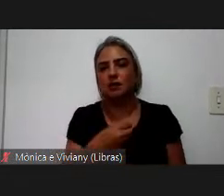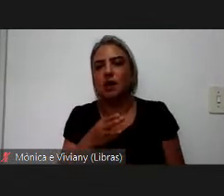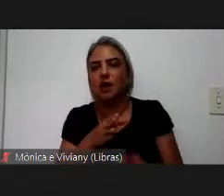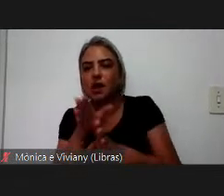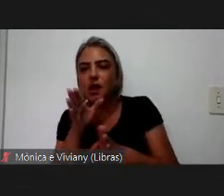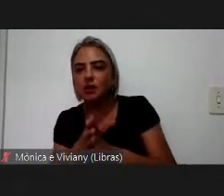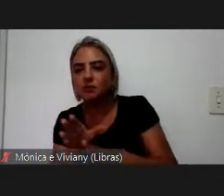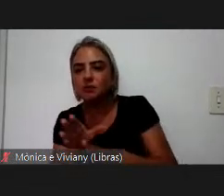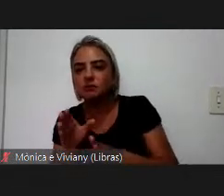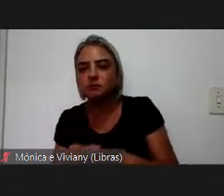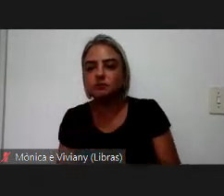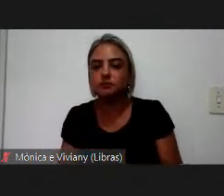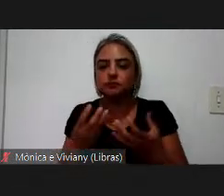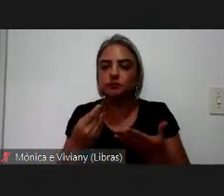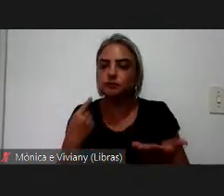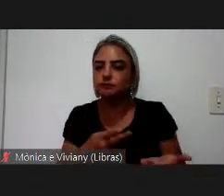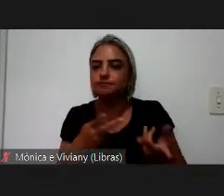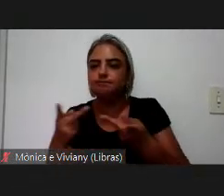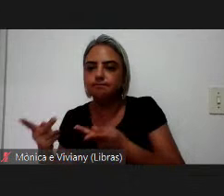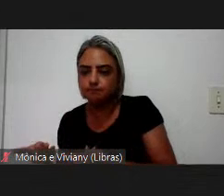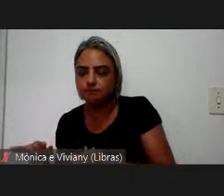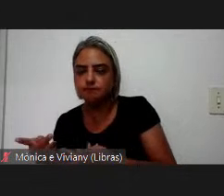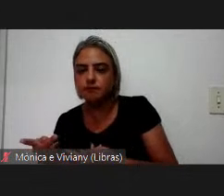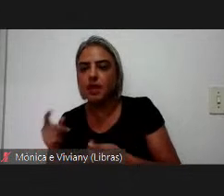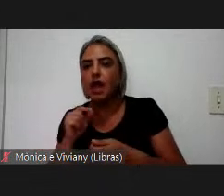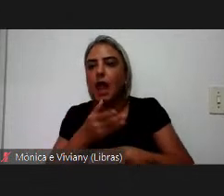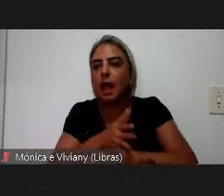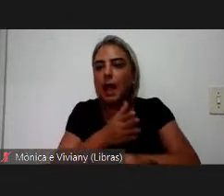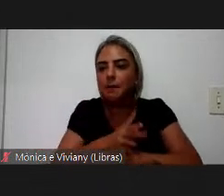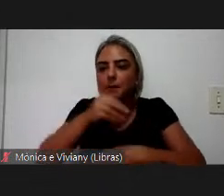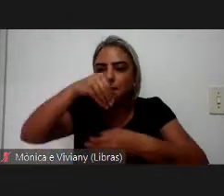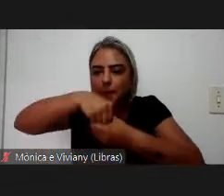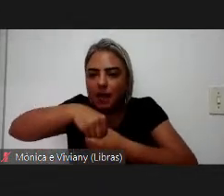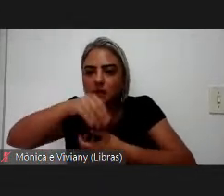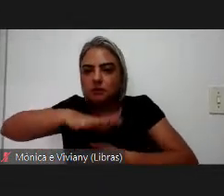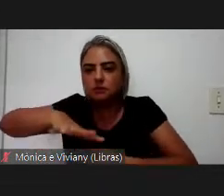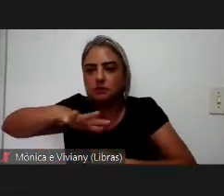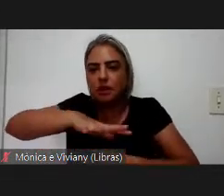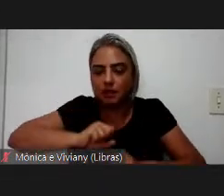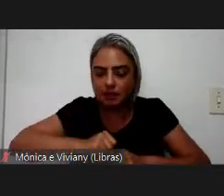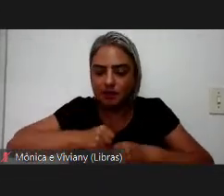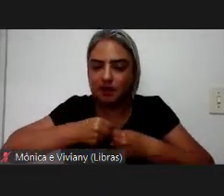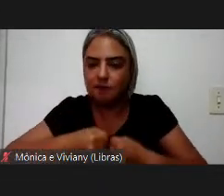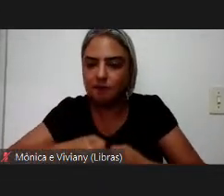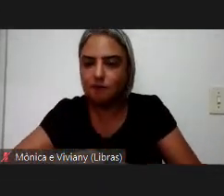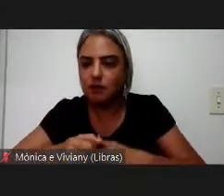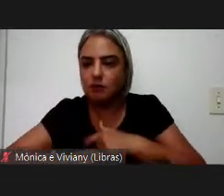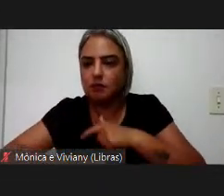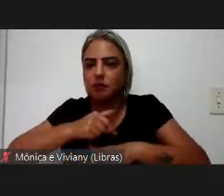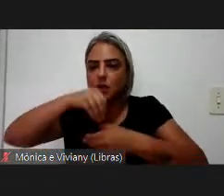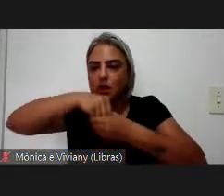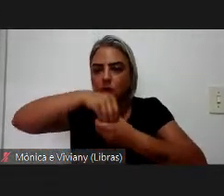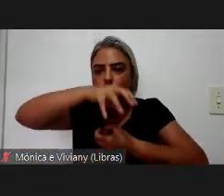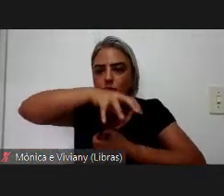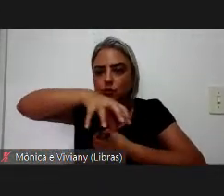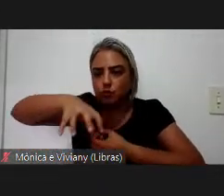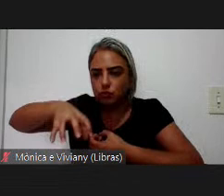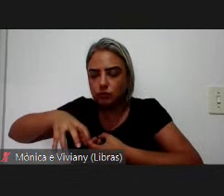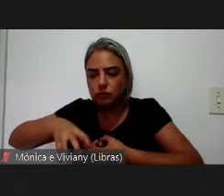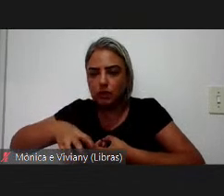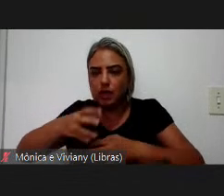the recommendations says this invitation about the